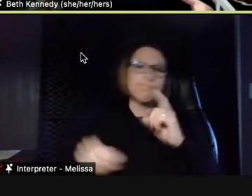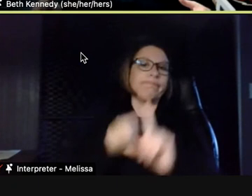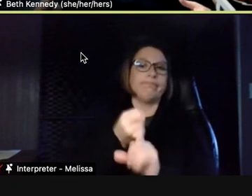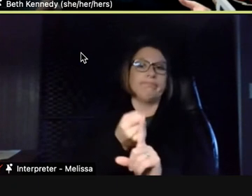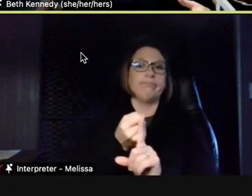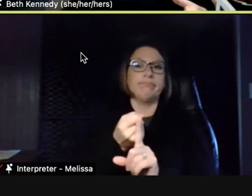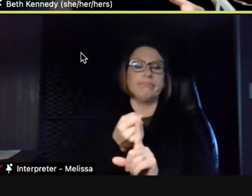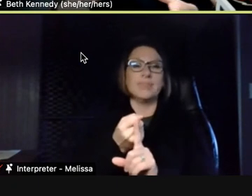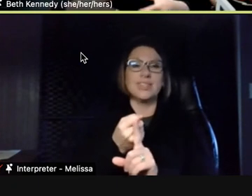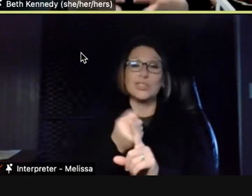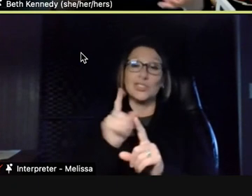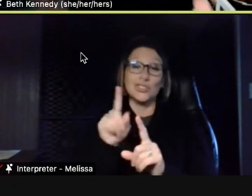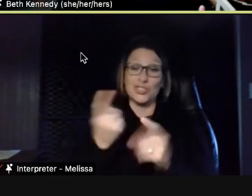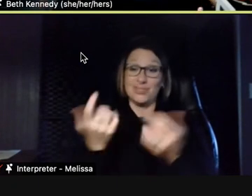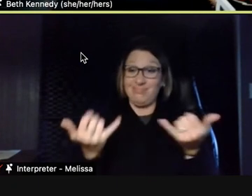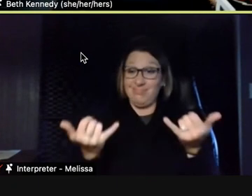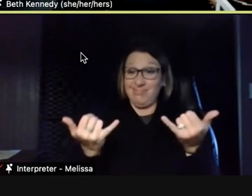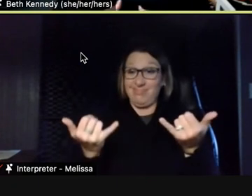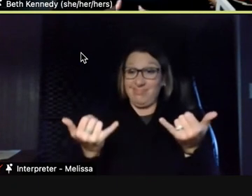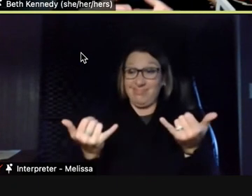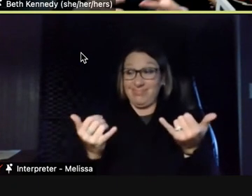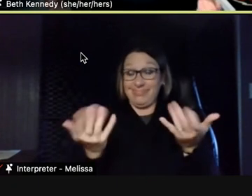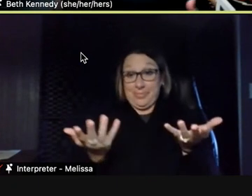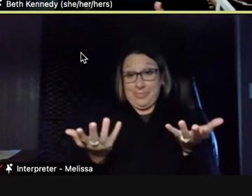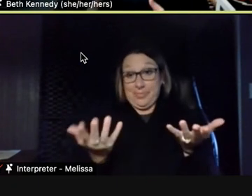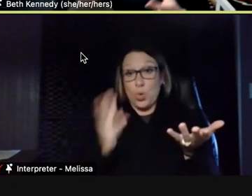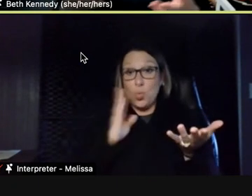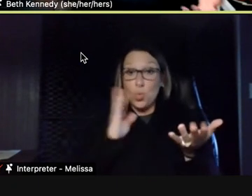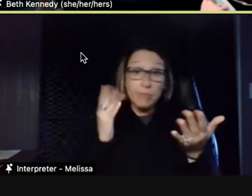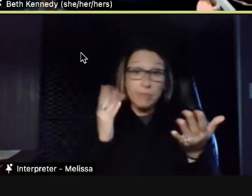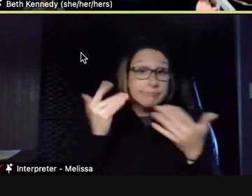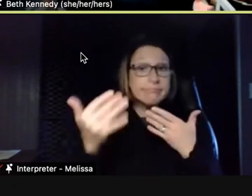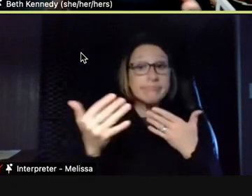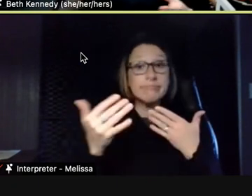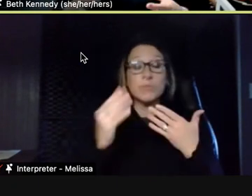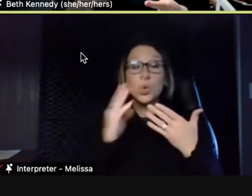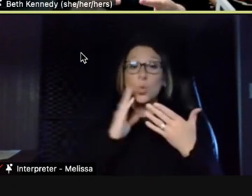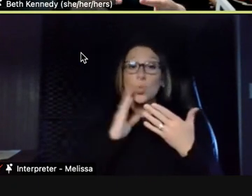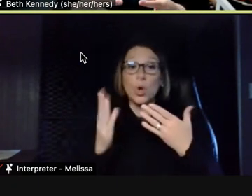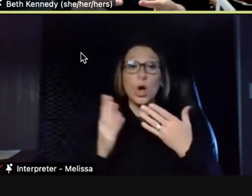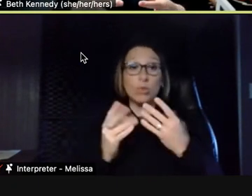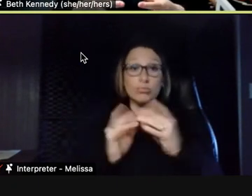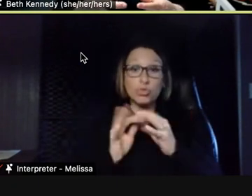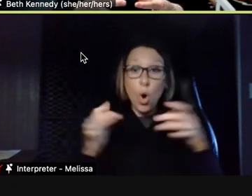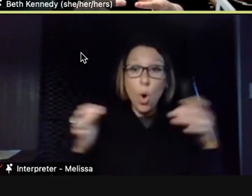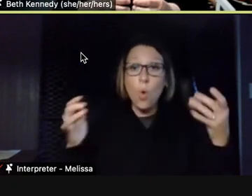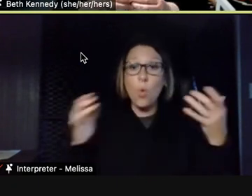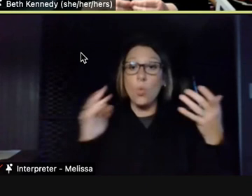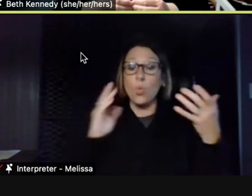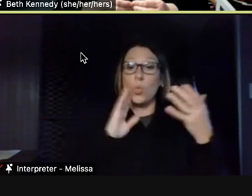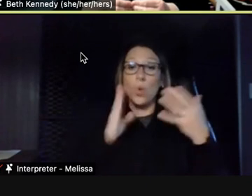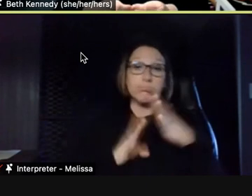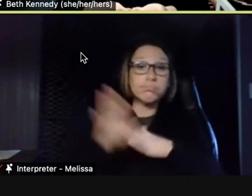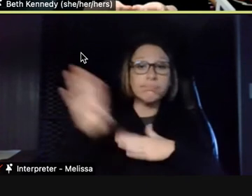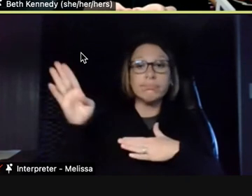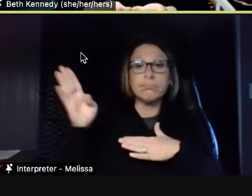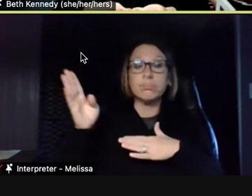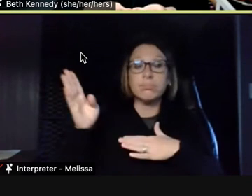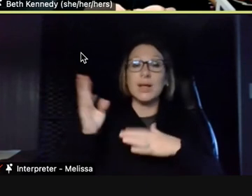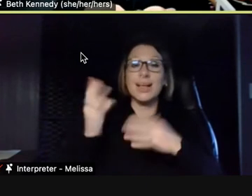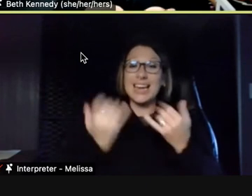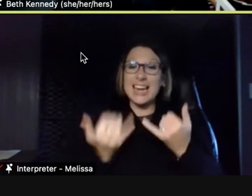just where we're at. We'll get there. This is going to grow and it's going to get bigger. We're just in